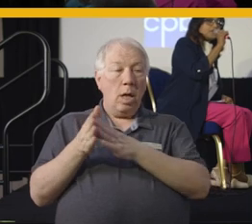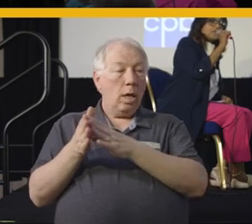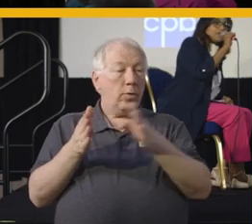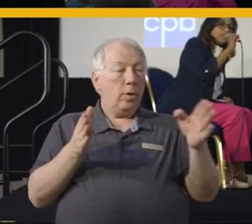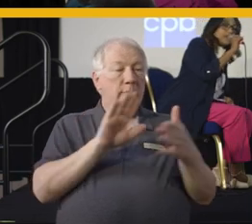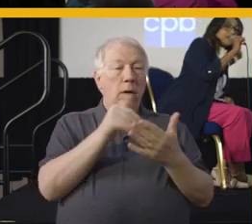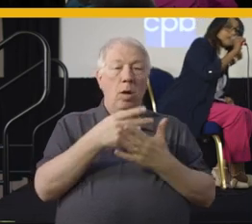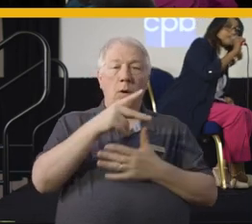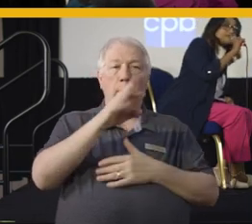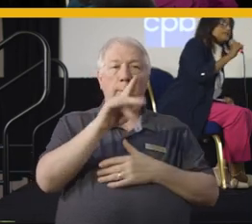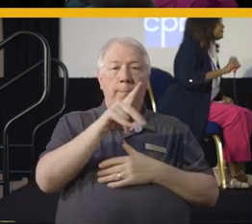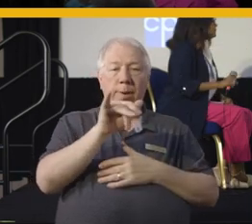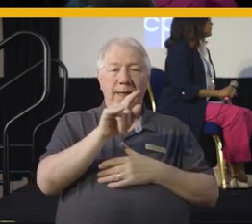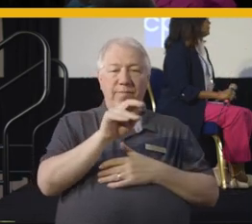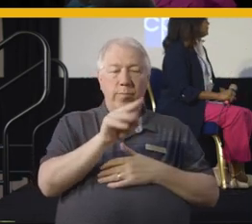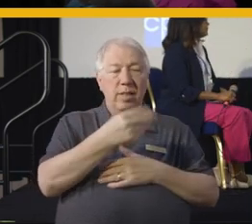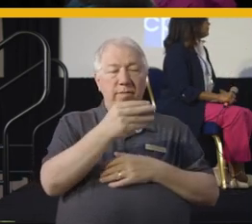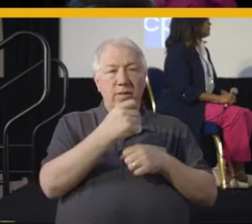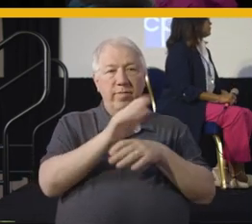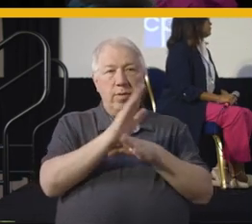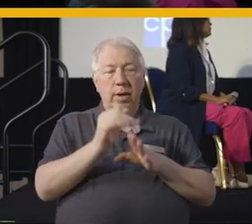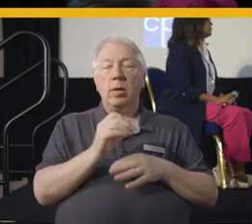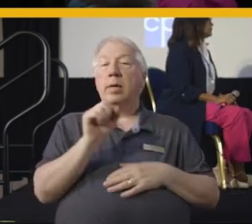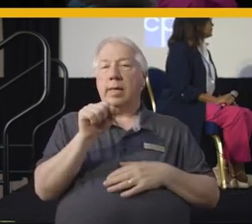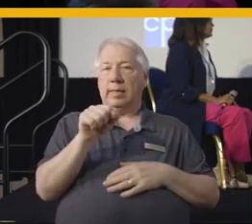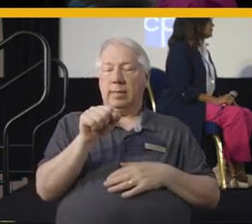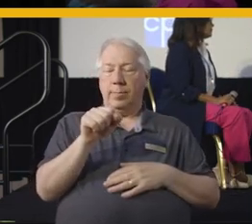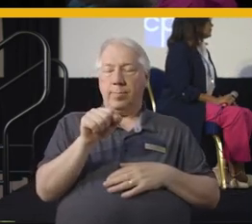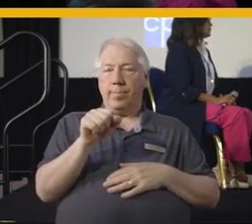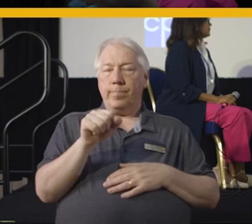to the filmmaker? Yes.